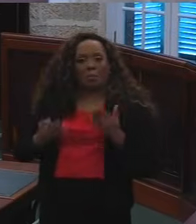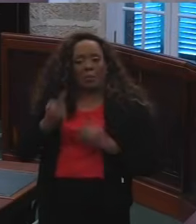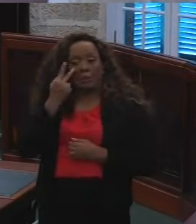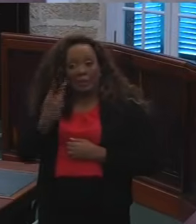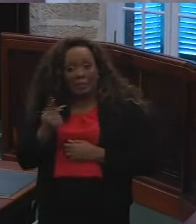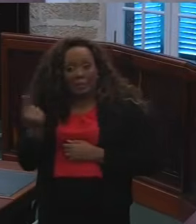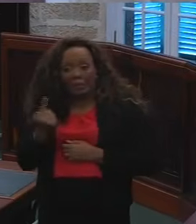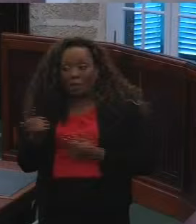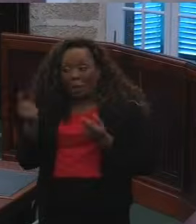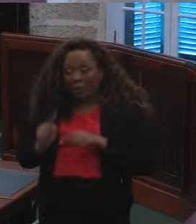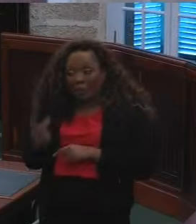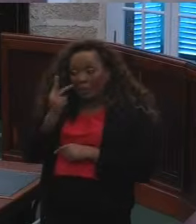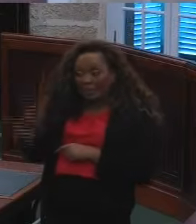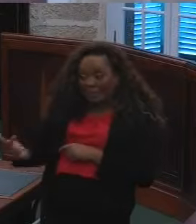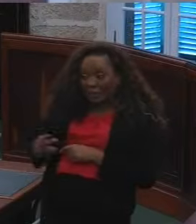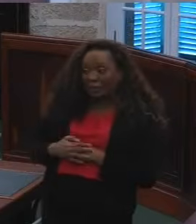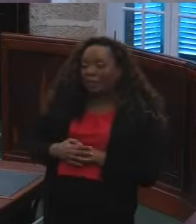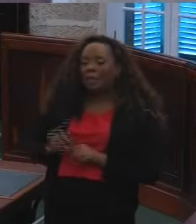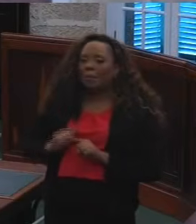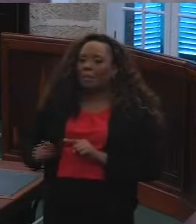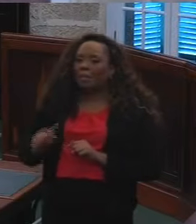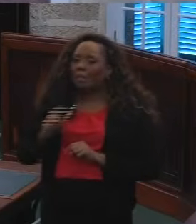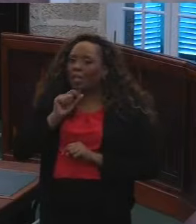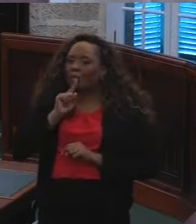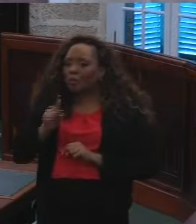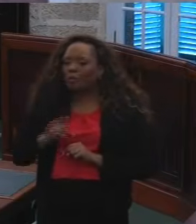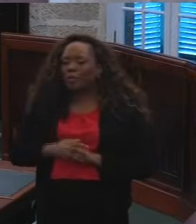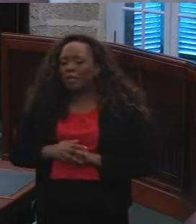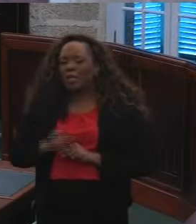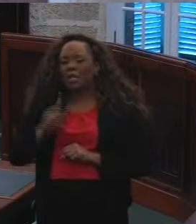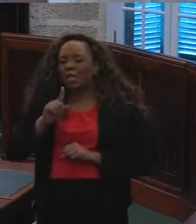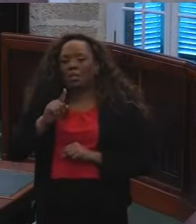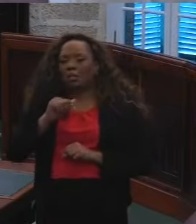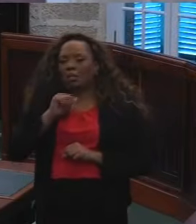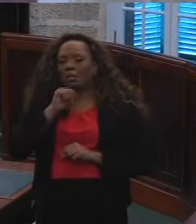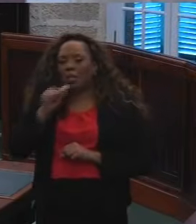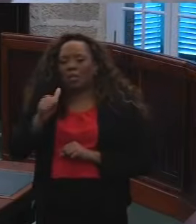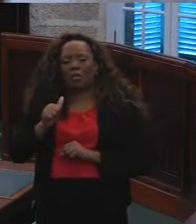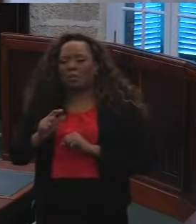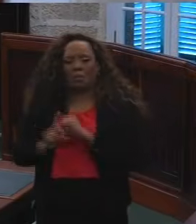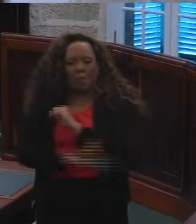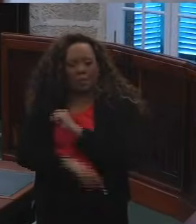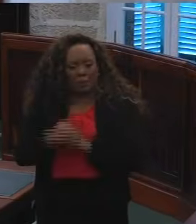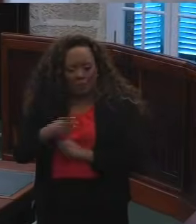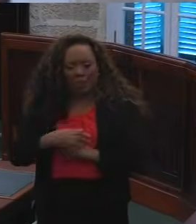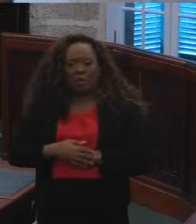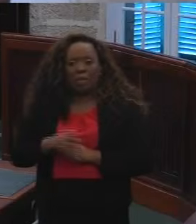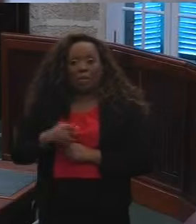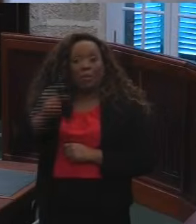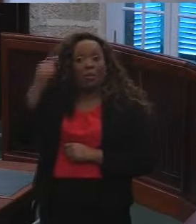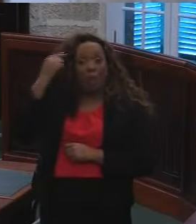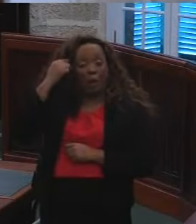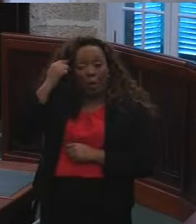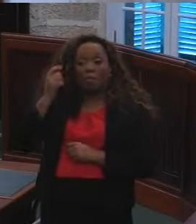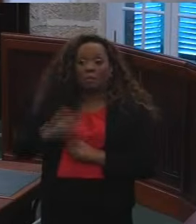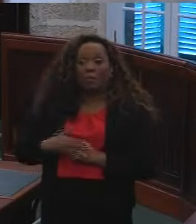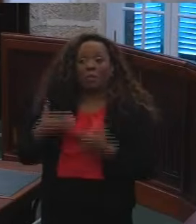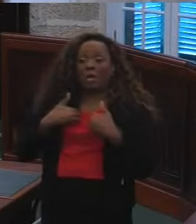are saying. The investigations will be carried out, and then a determination is made if the person will be charged, yes or